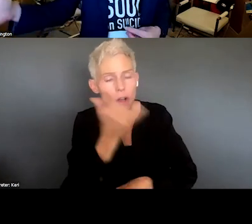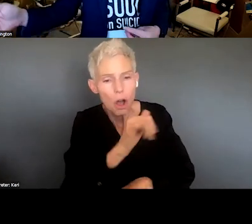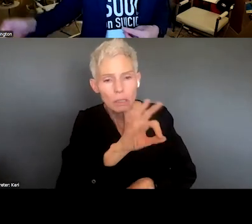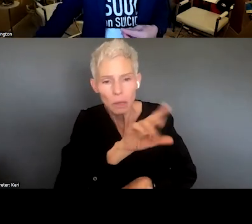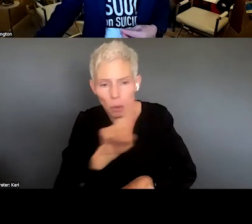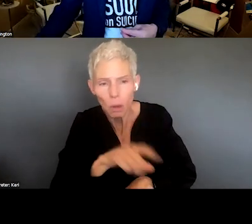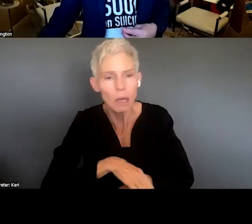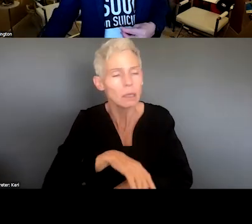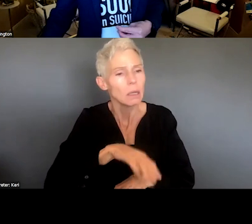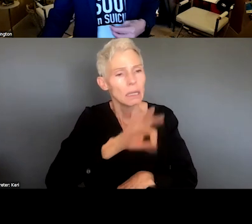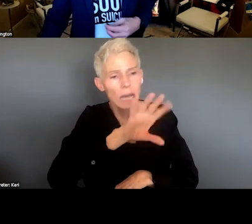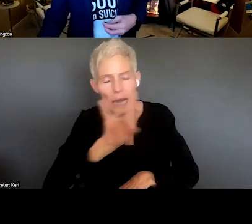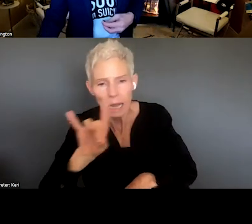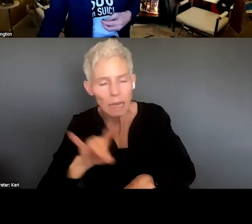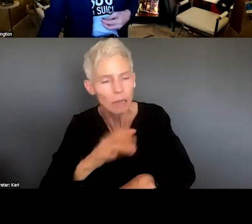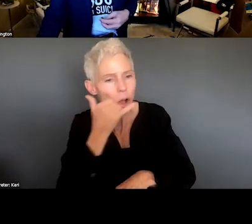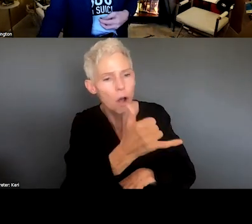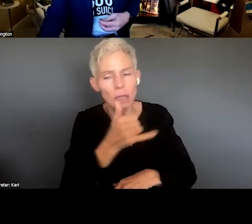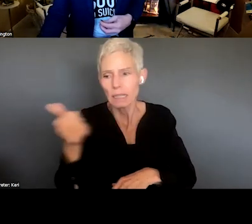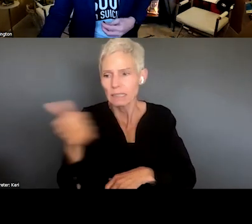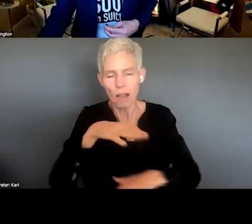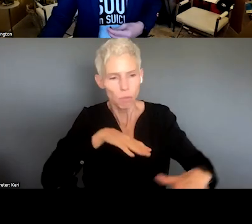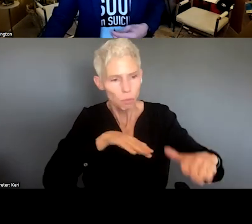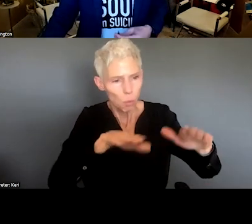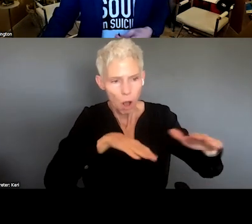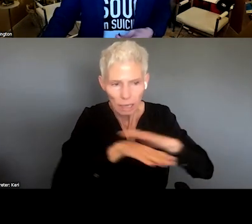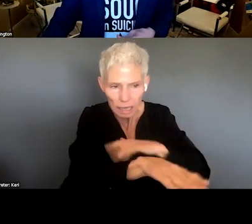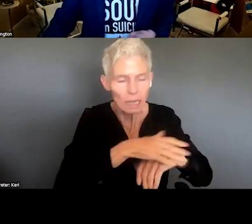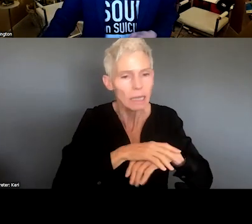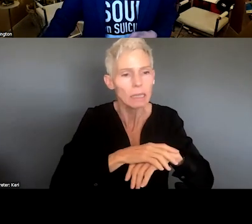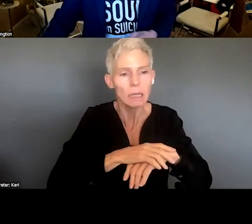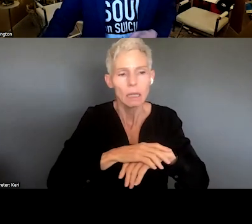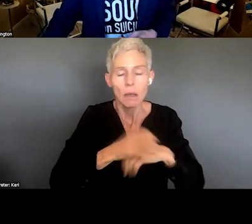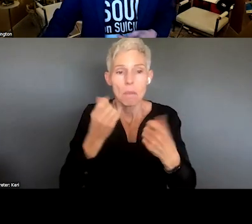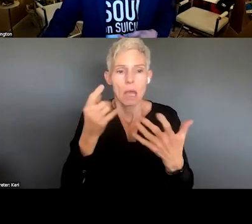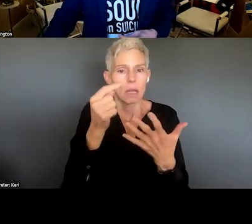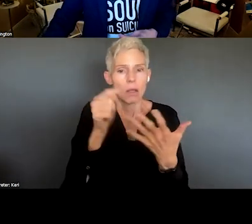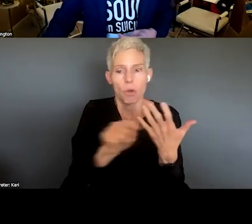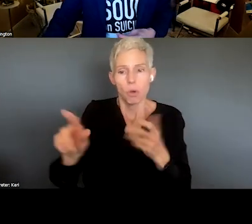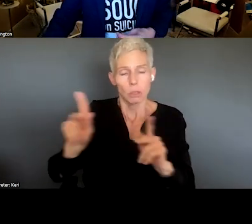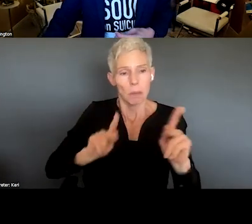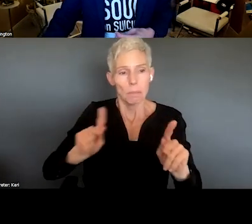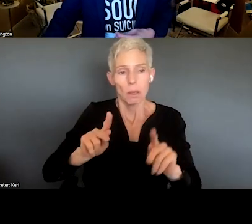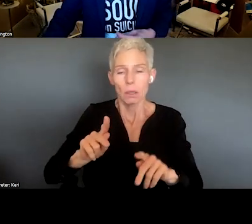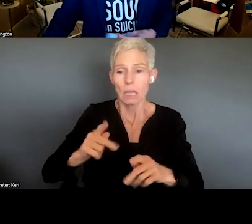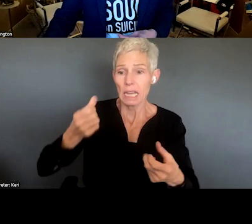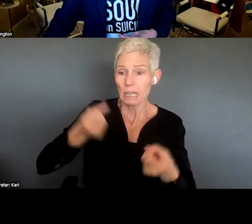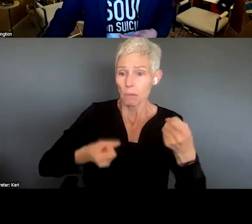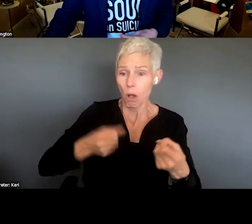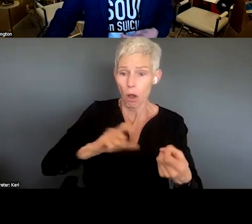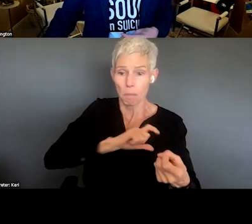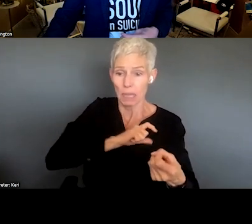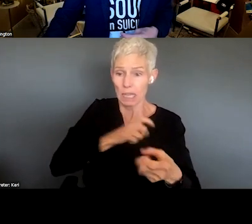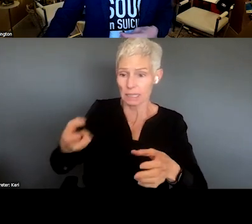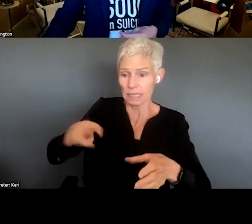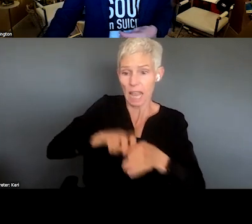walked there, went in there directly, host of ways they got there. Many of them got there in the back of a patrol car.